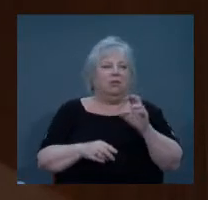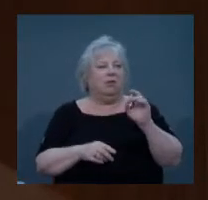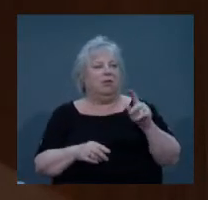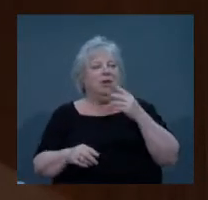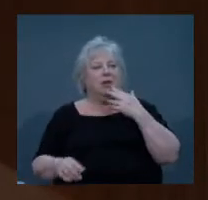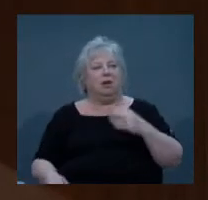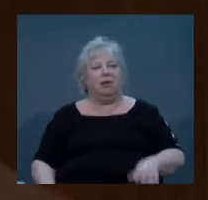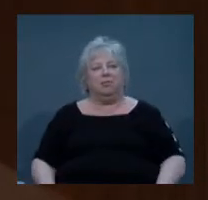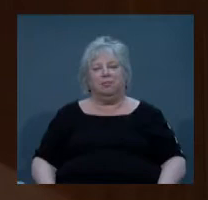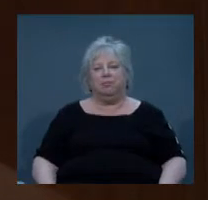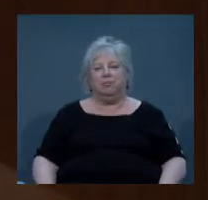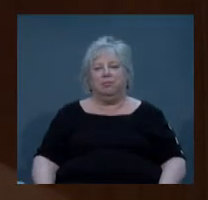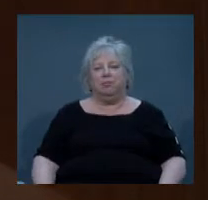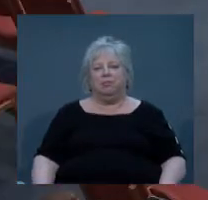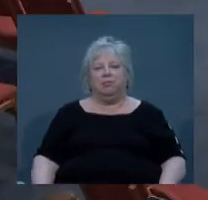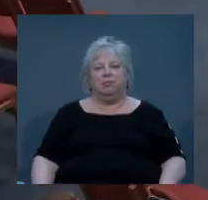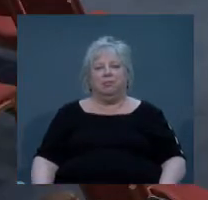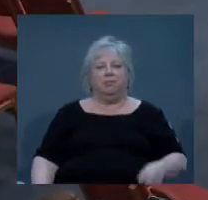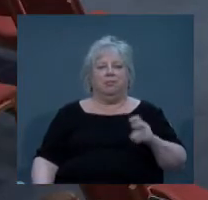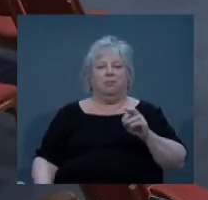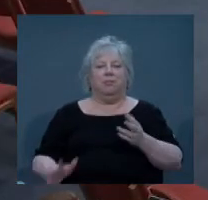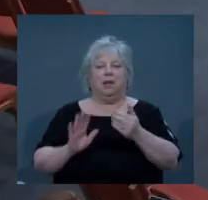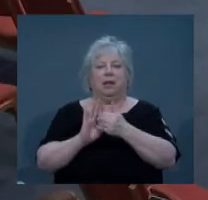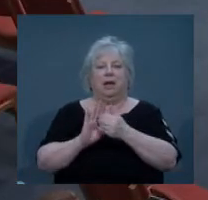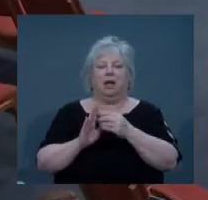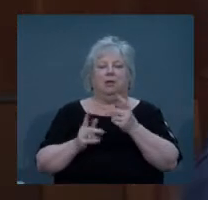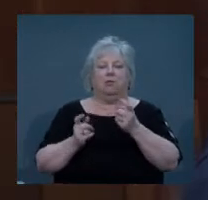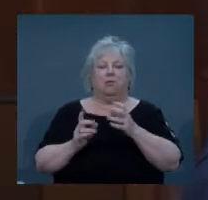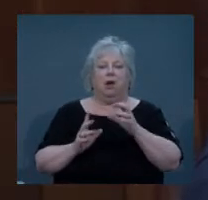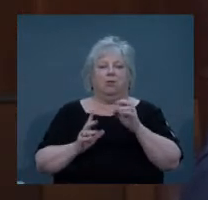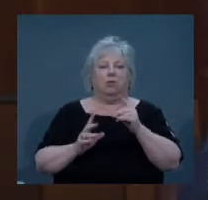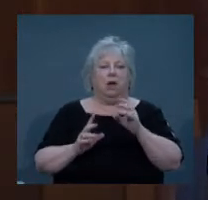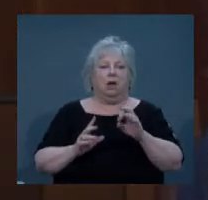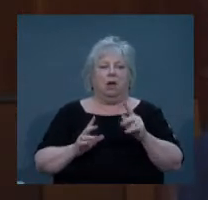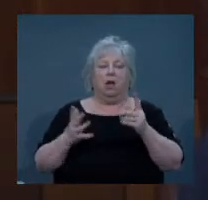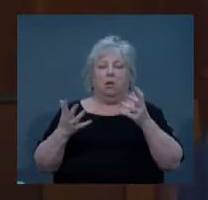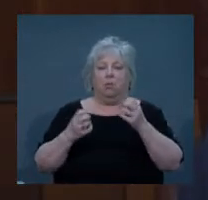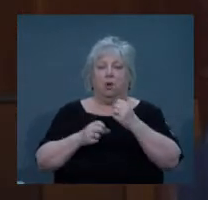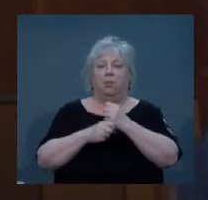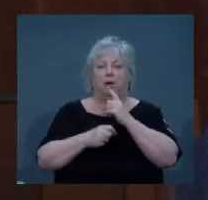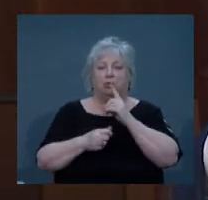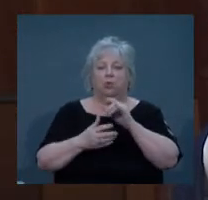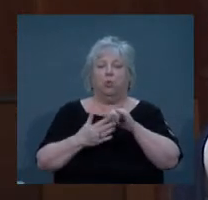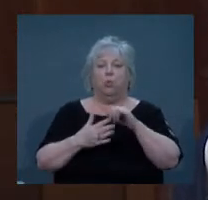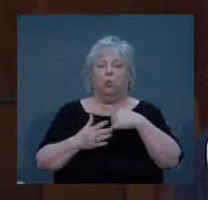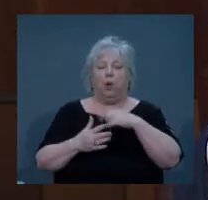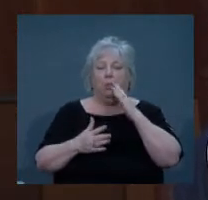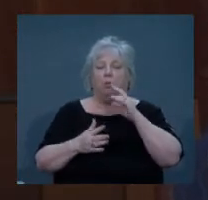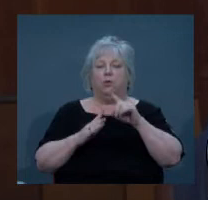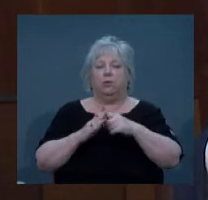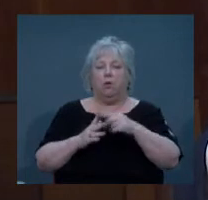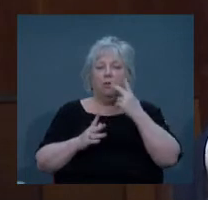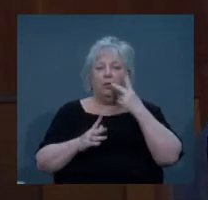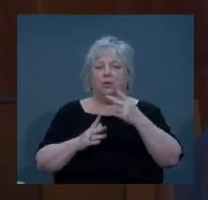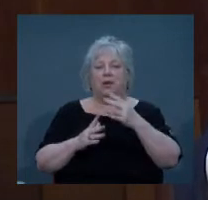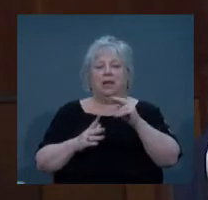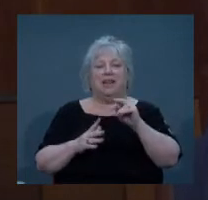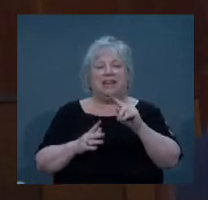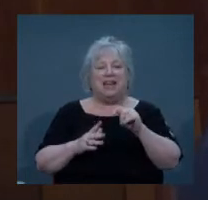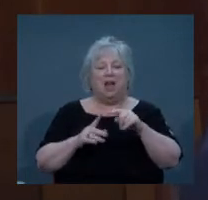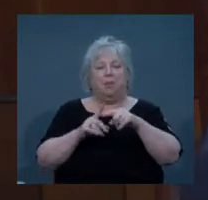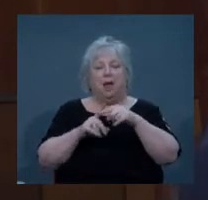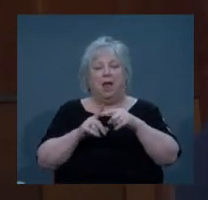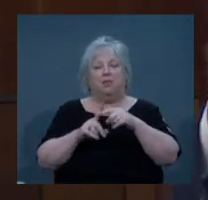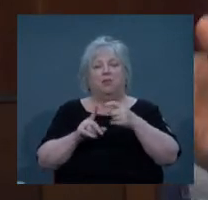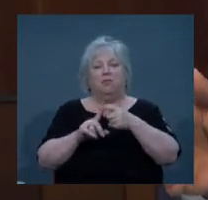thank you. And again, Director Adcock, I just want to make sure we're all aware again, we'll start to see the net positive of the decisions